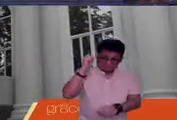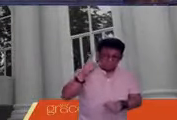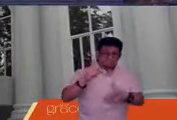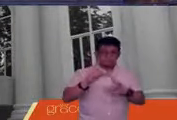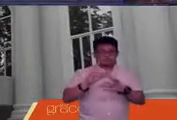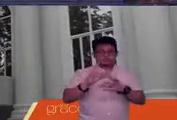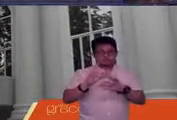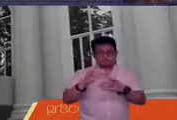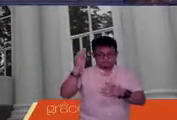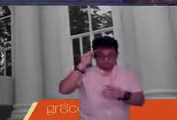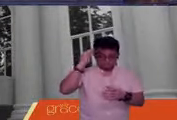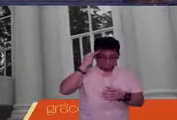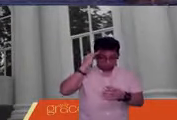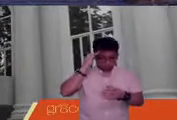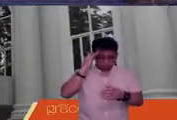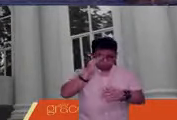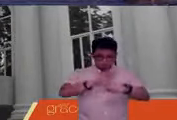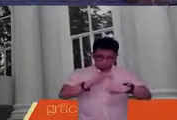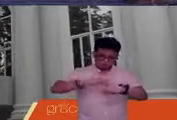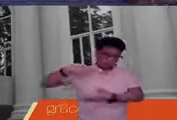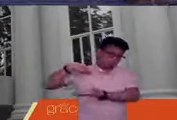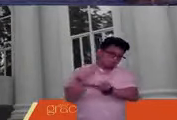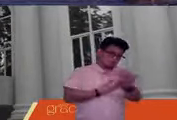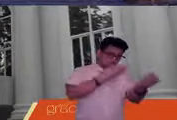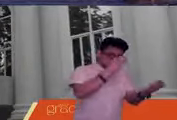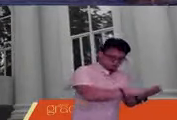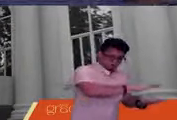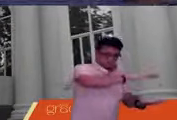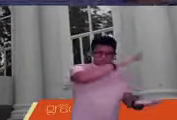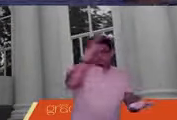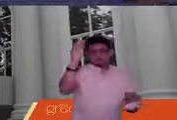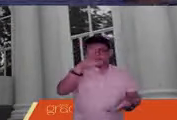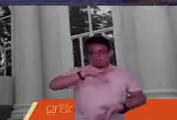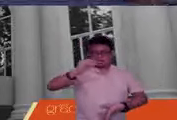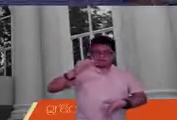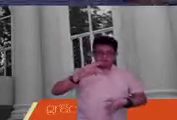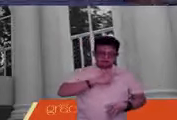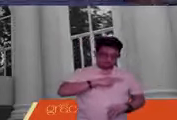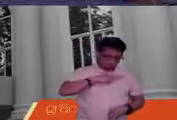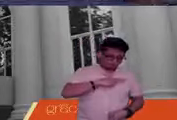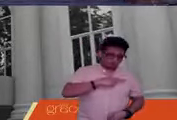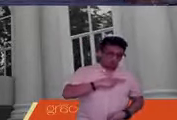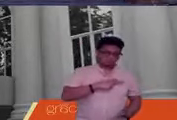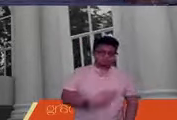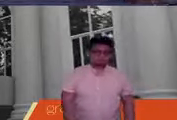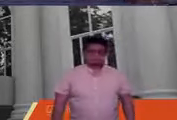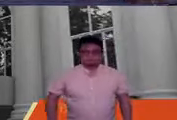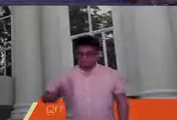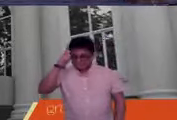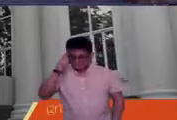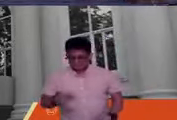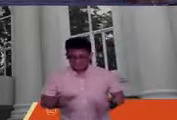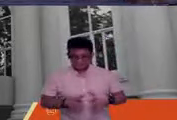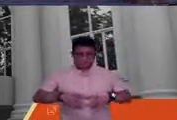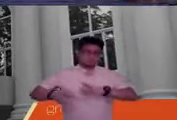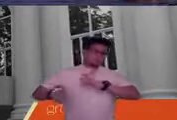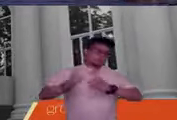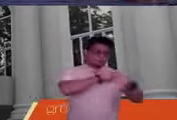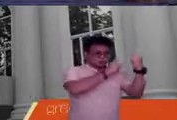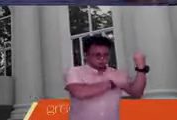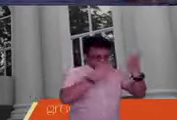that hath called us to glory and virtue. Mga kaigsunan, His divine power has